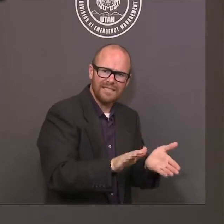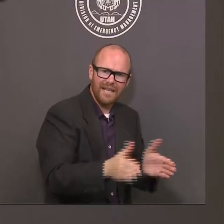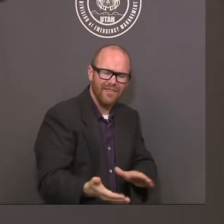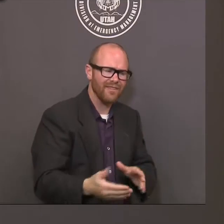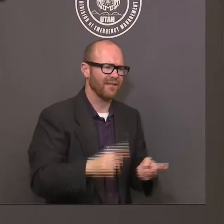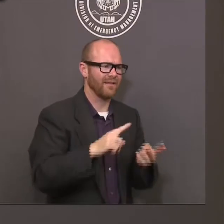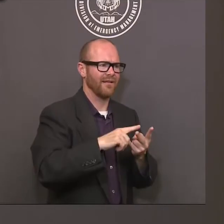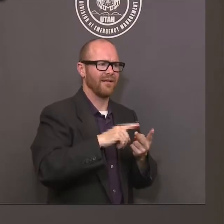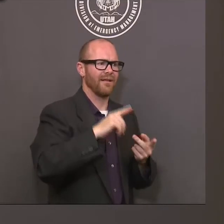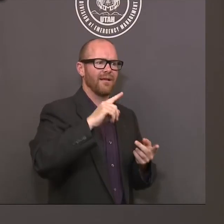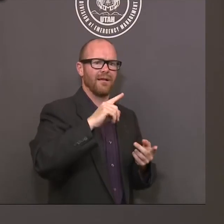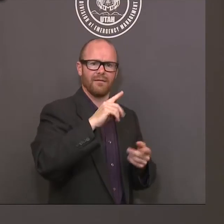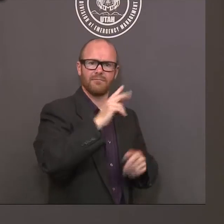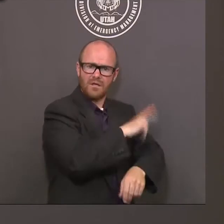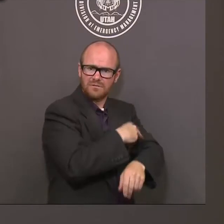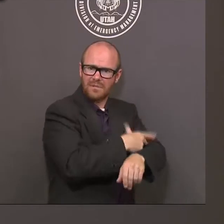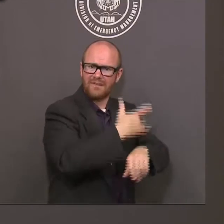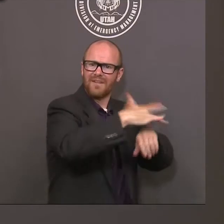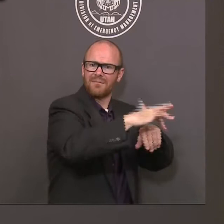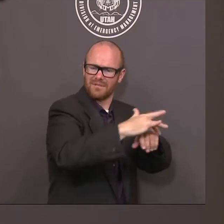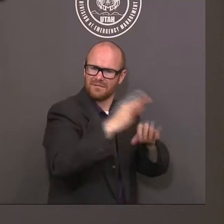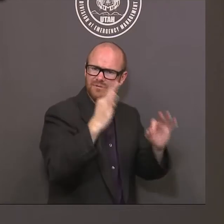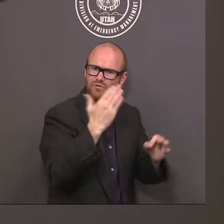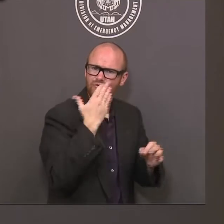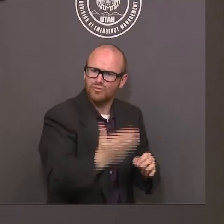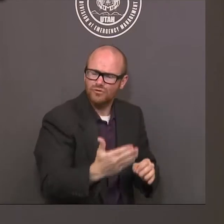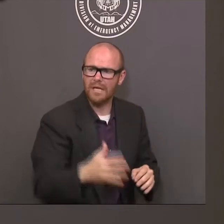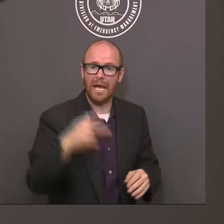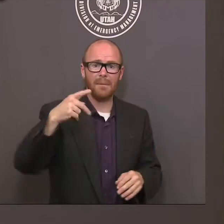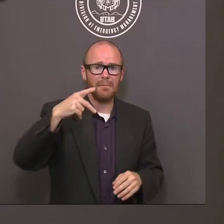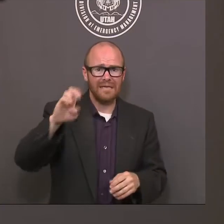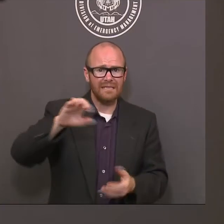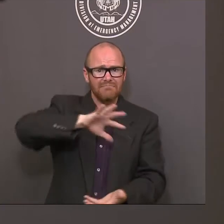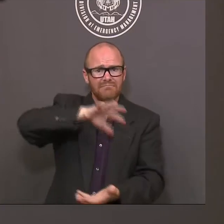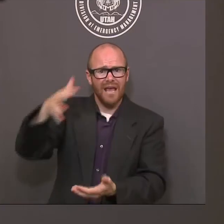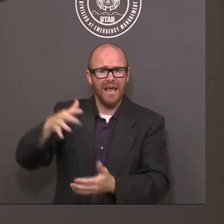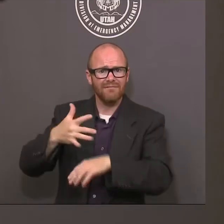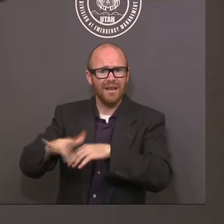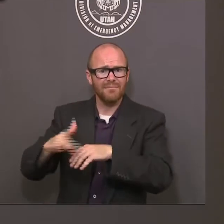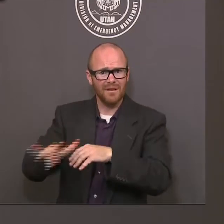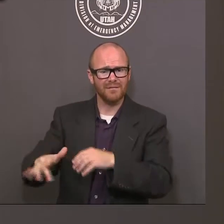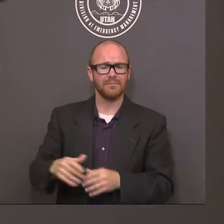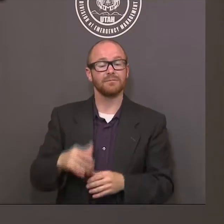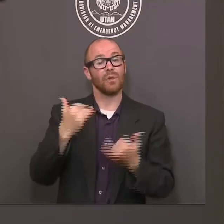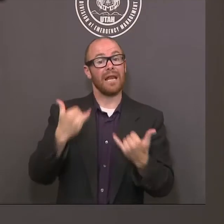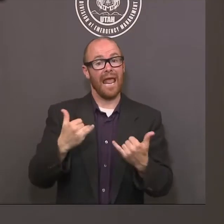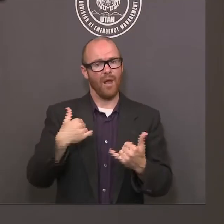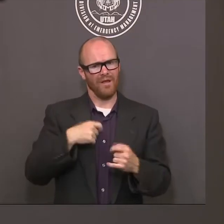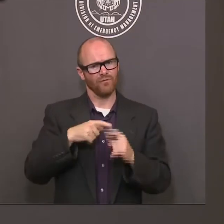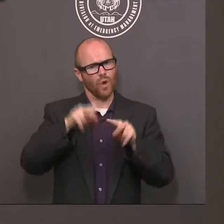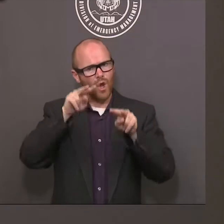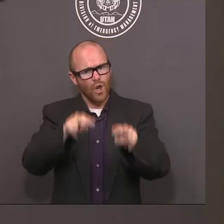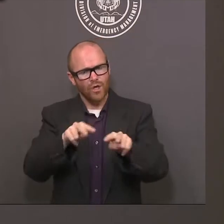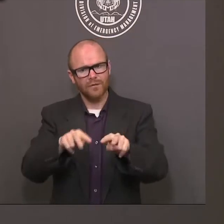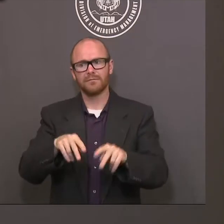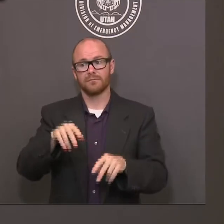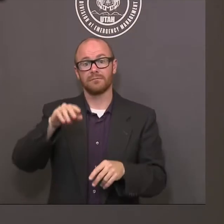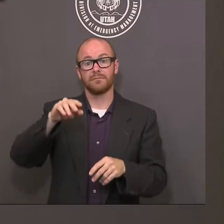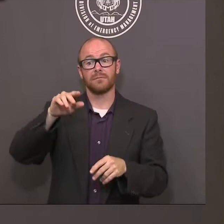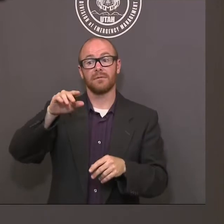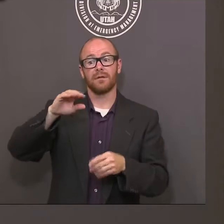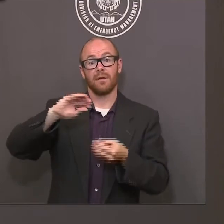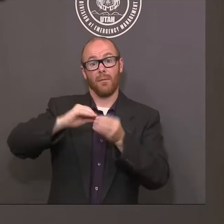and pause as we see this rate of infections go up. And what do we do about it? Actually, having a